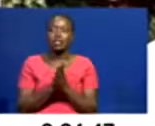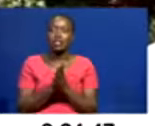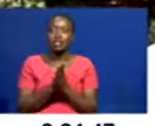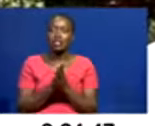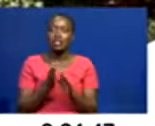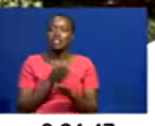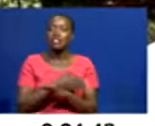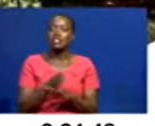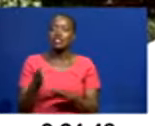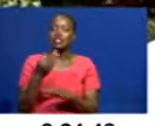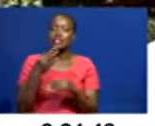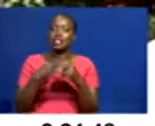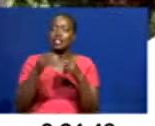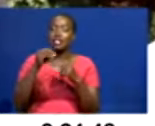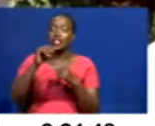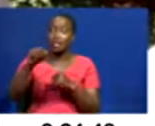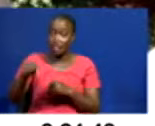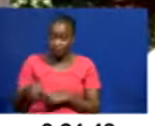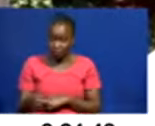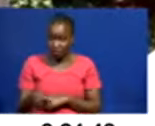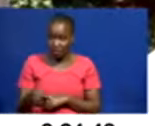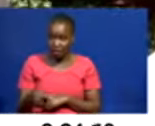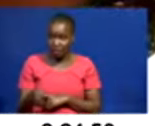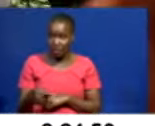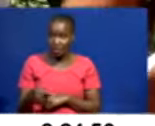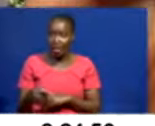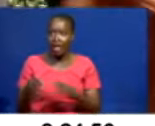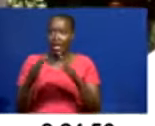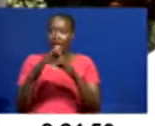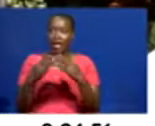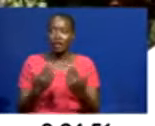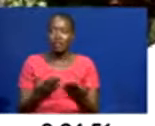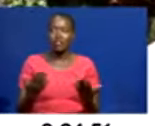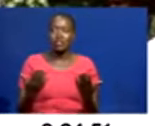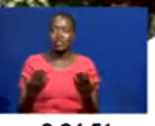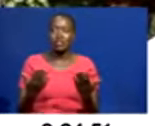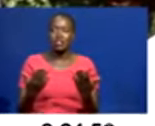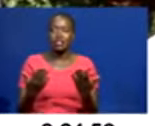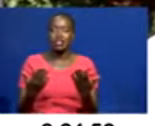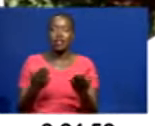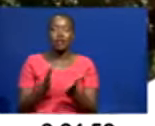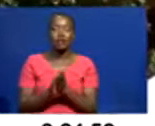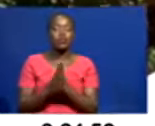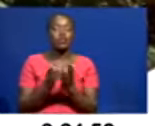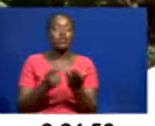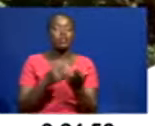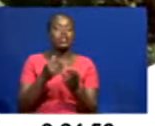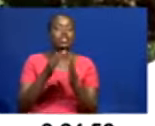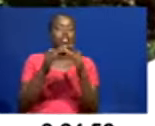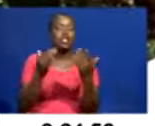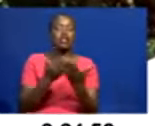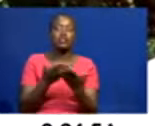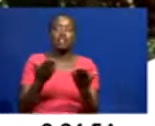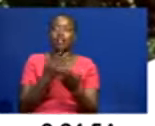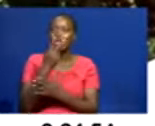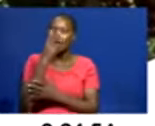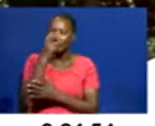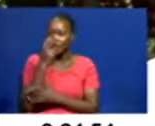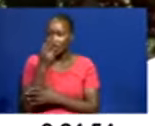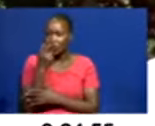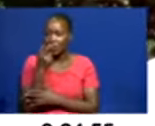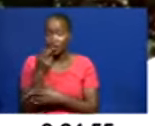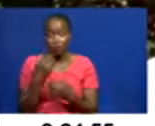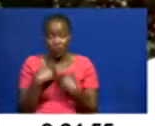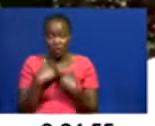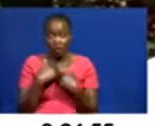ya 1800 ya vitu za nyumba kwa hesabu nyumba yenyewe. Suspect kuna